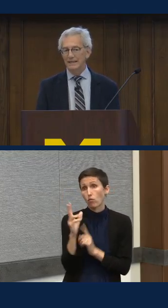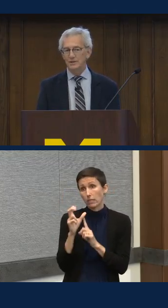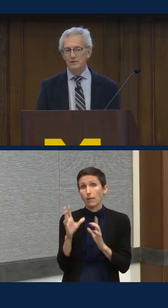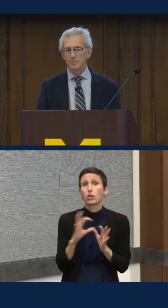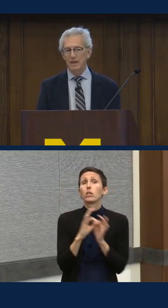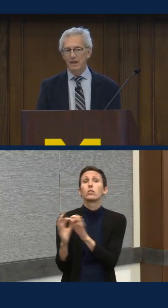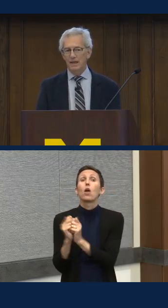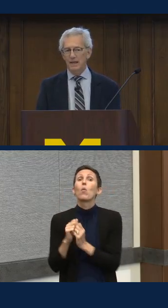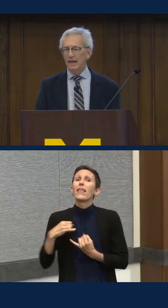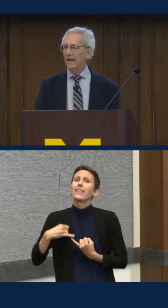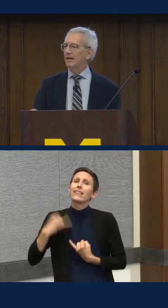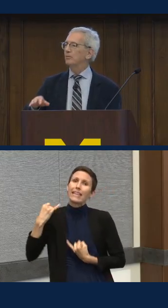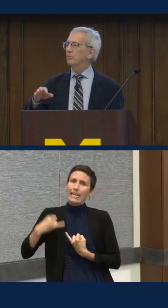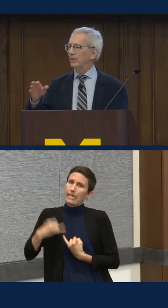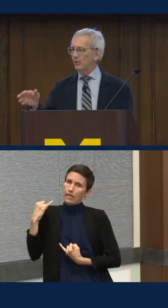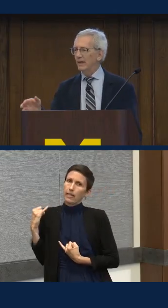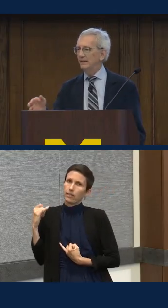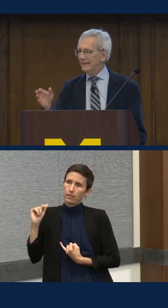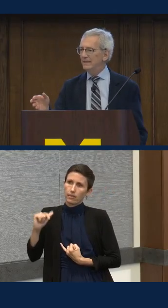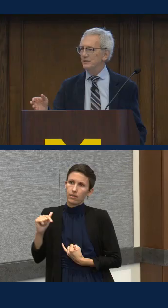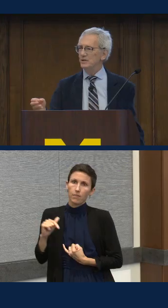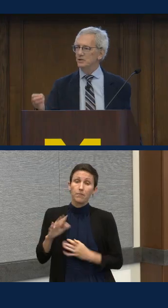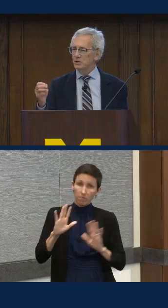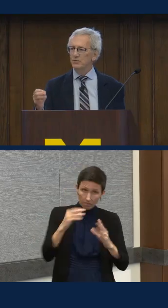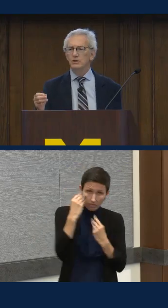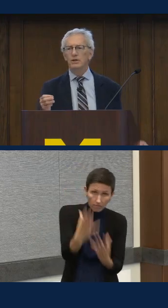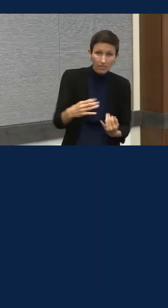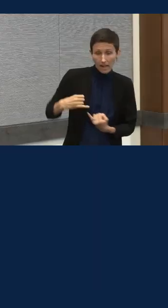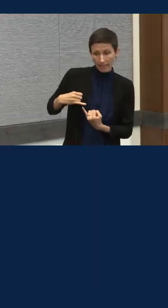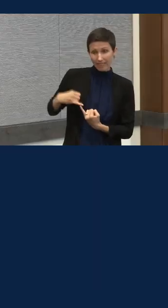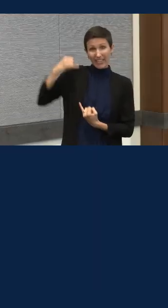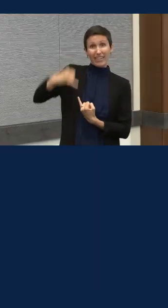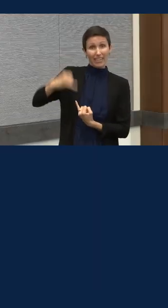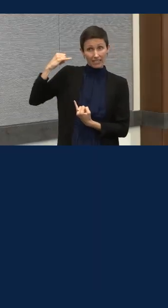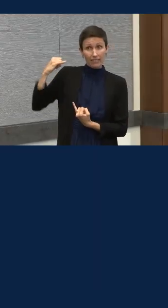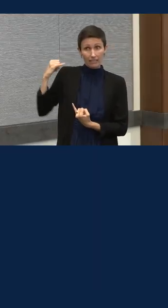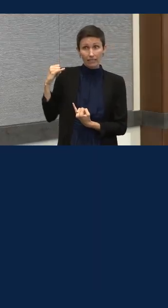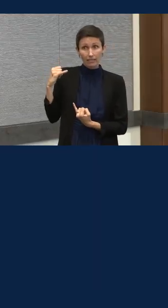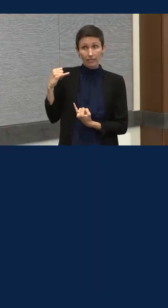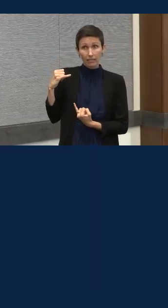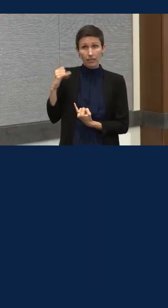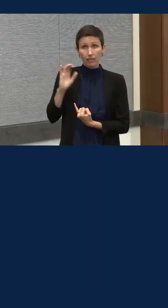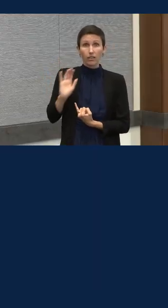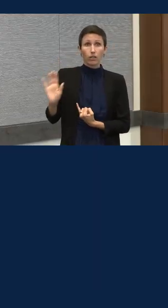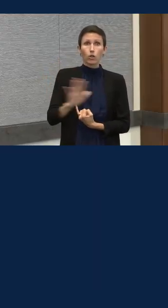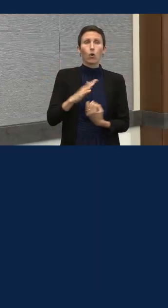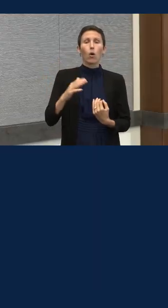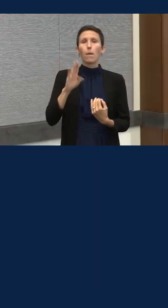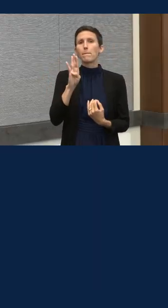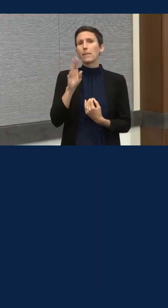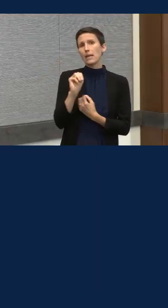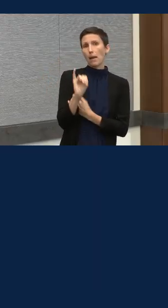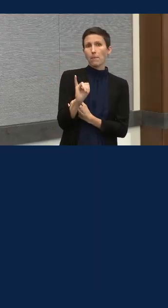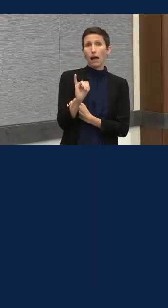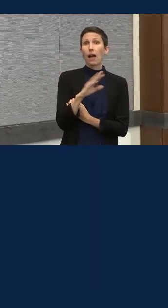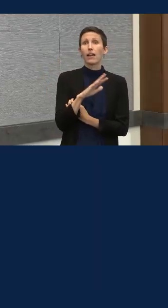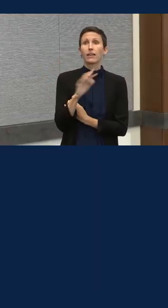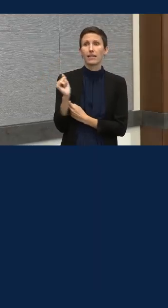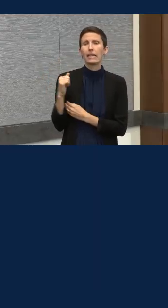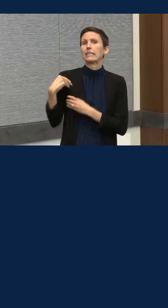with leanness. And by the way, leanness is, your body mass index is highly